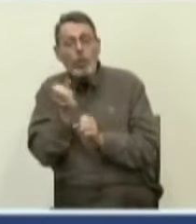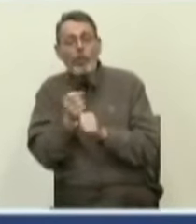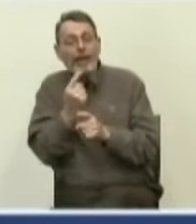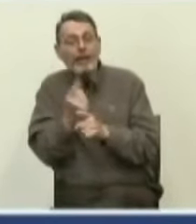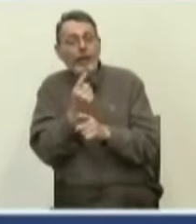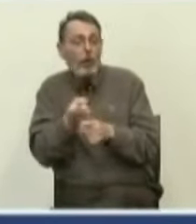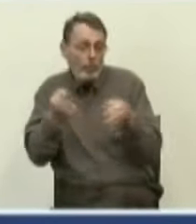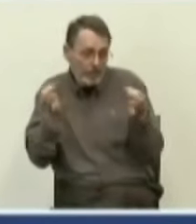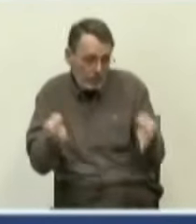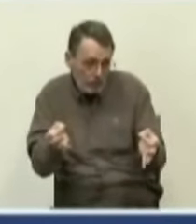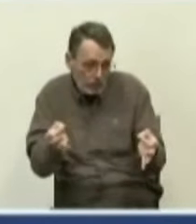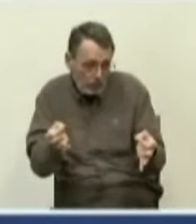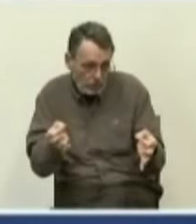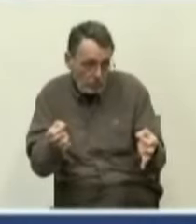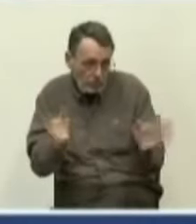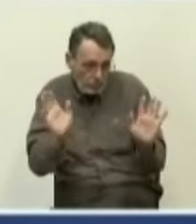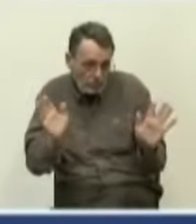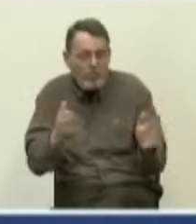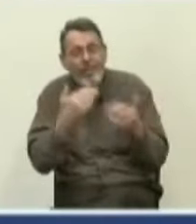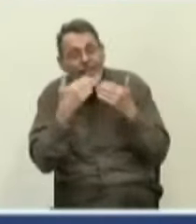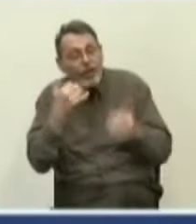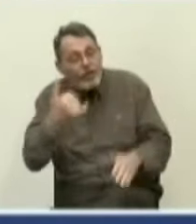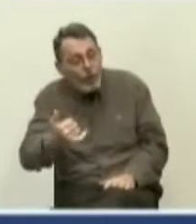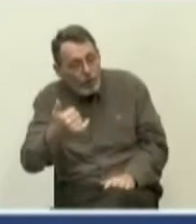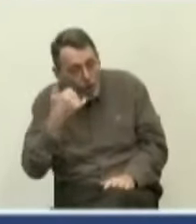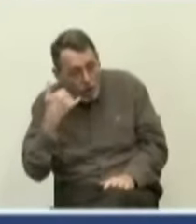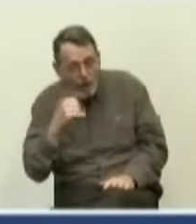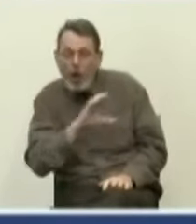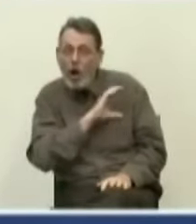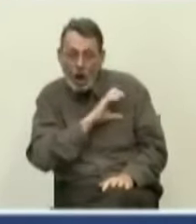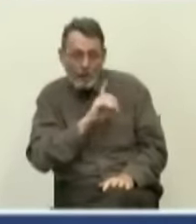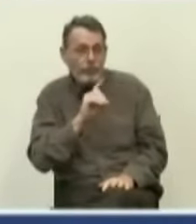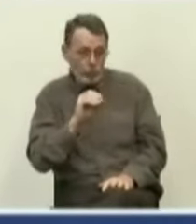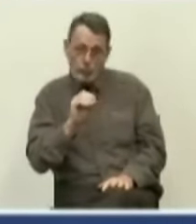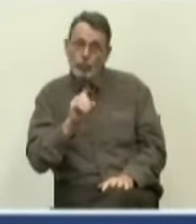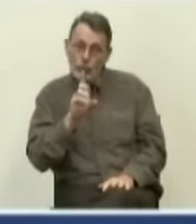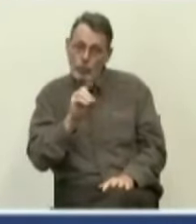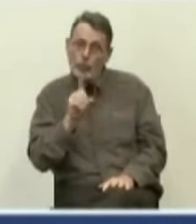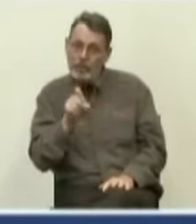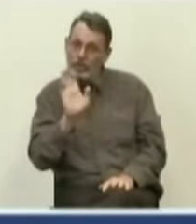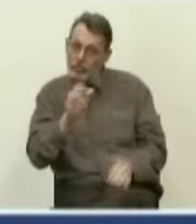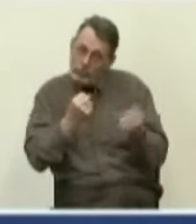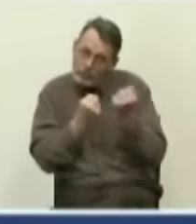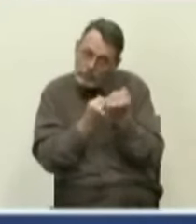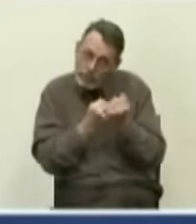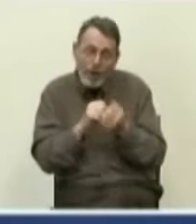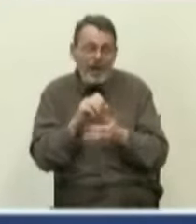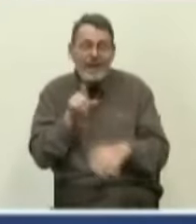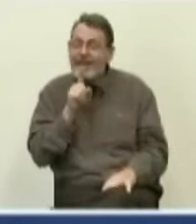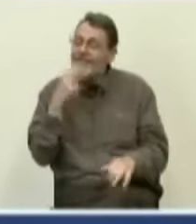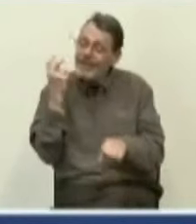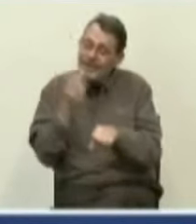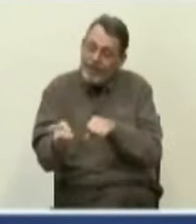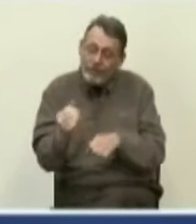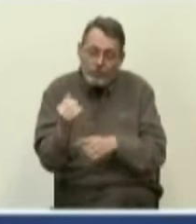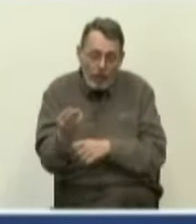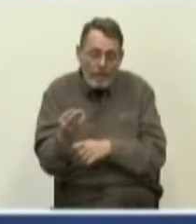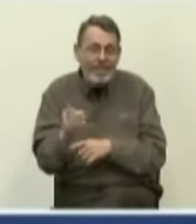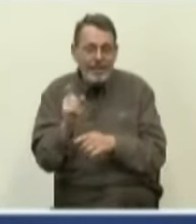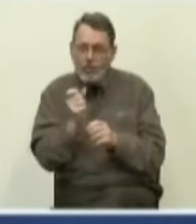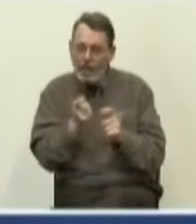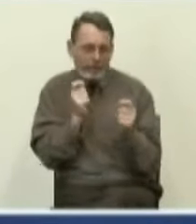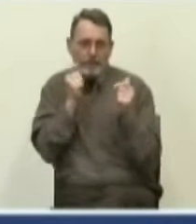decision. But thank you for calling. Officers do need to be supported. This is a hard job, and they have to make